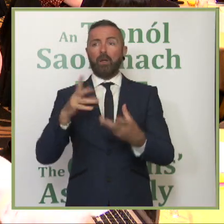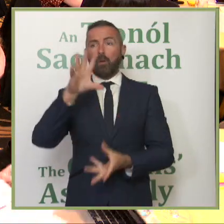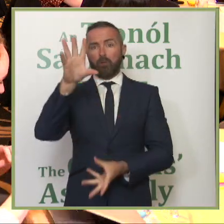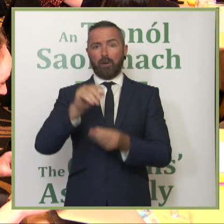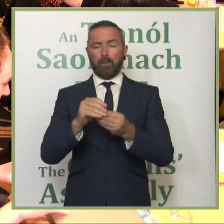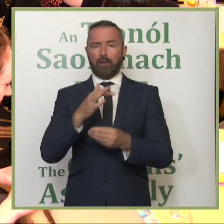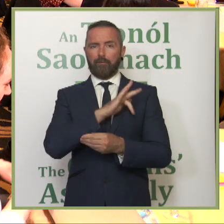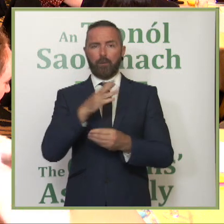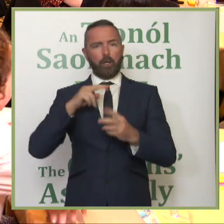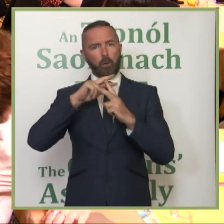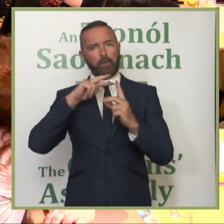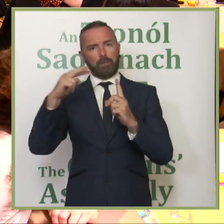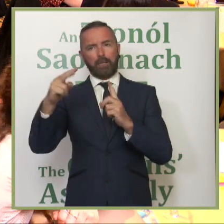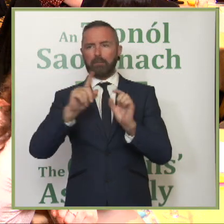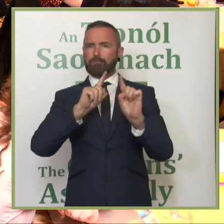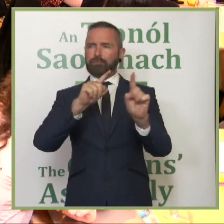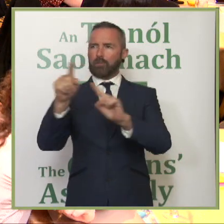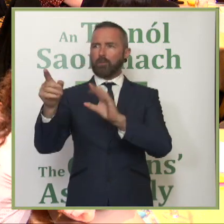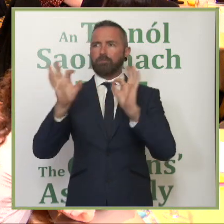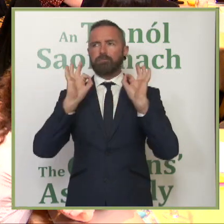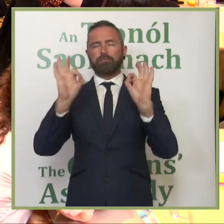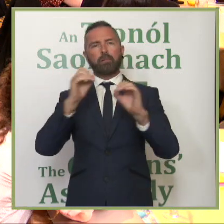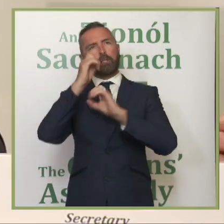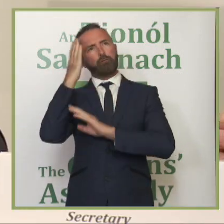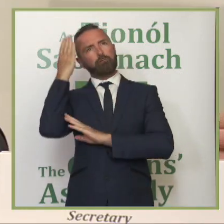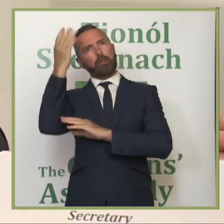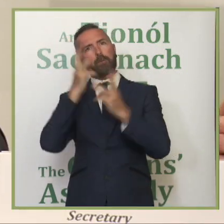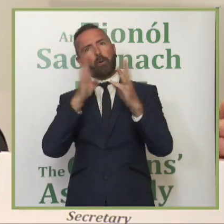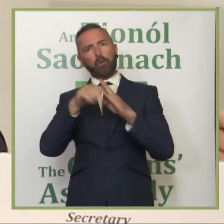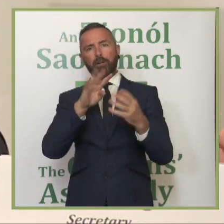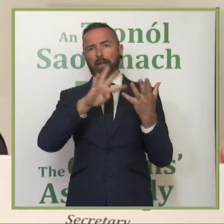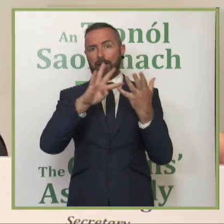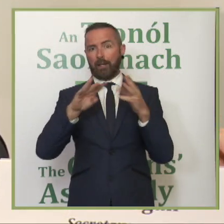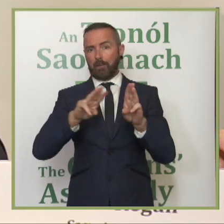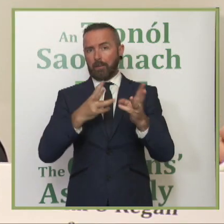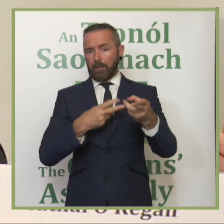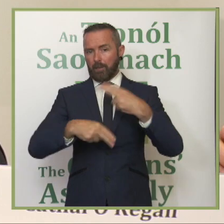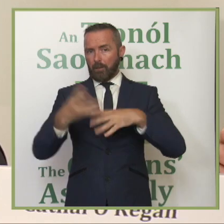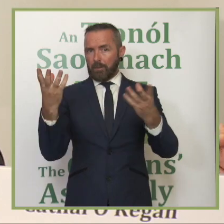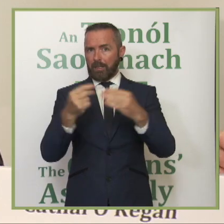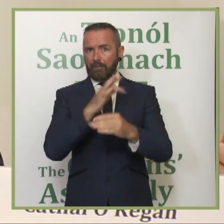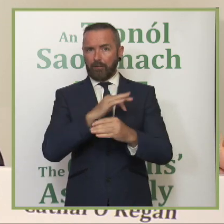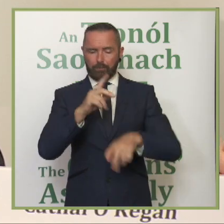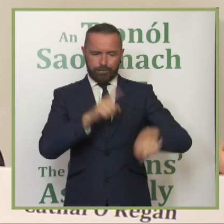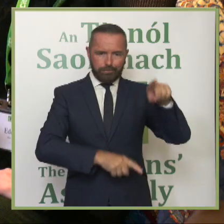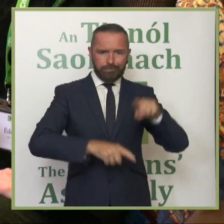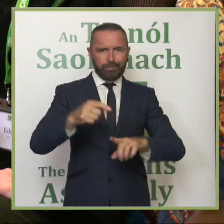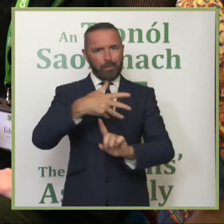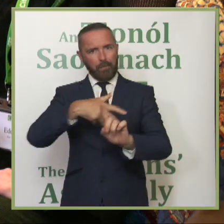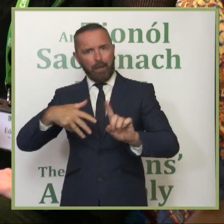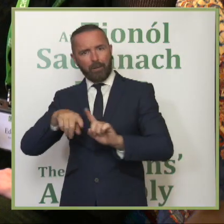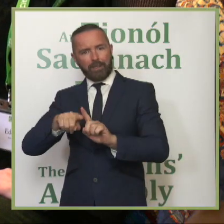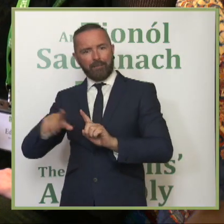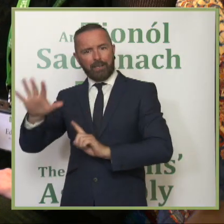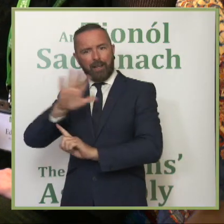from my perspective, you've been a dream to work with today. For 99 people to come together, you know, from such a range of regions